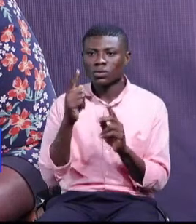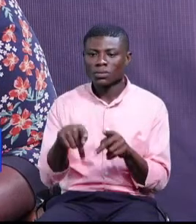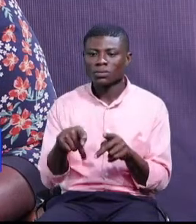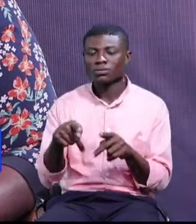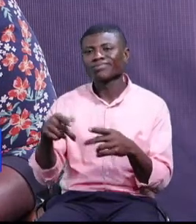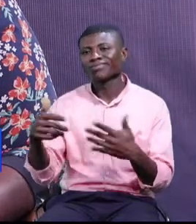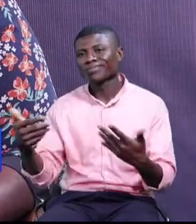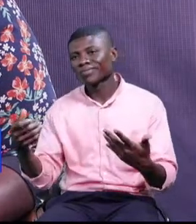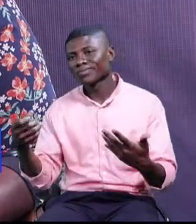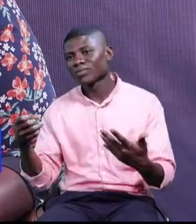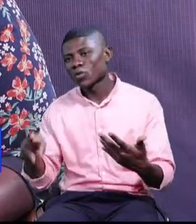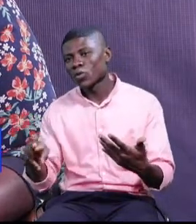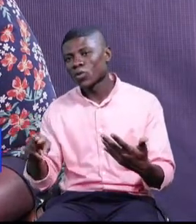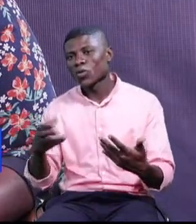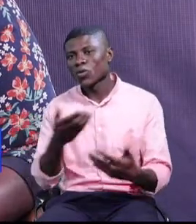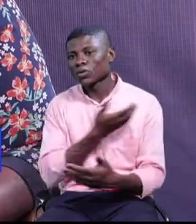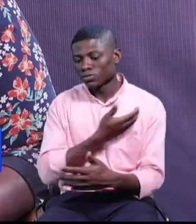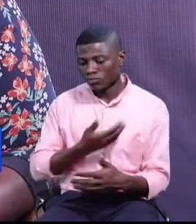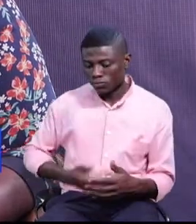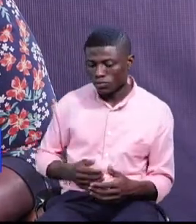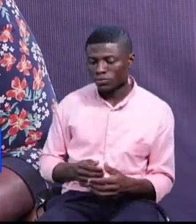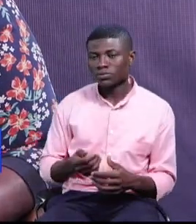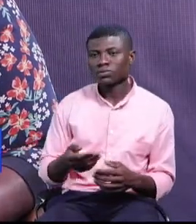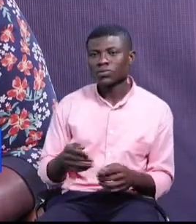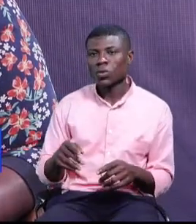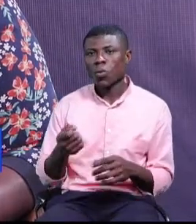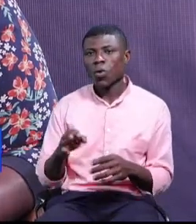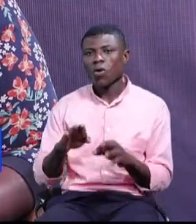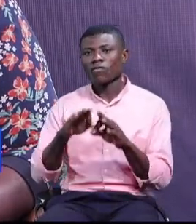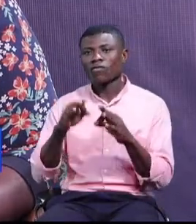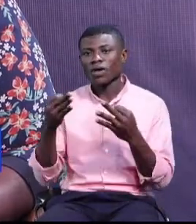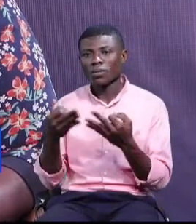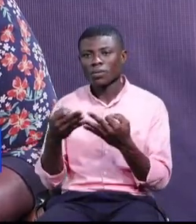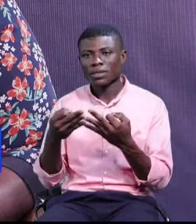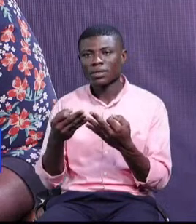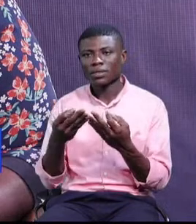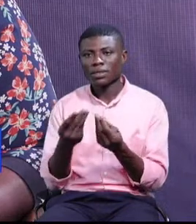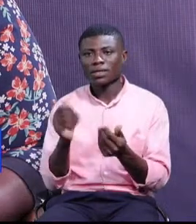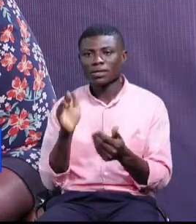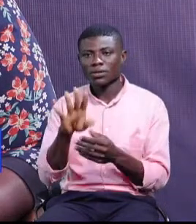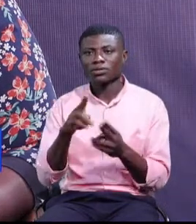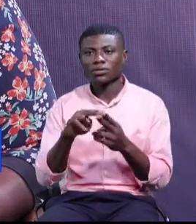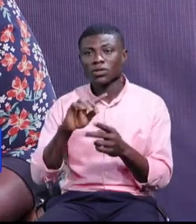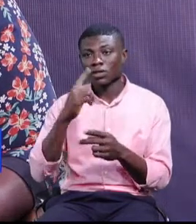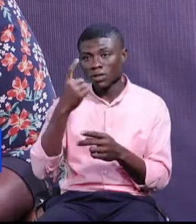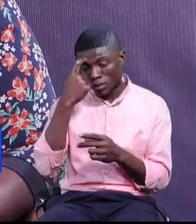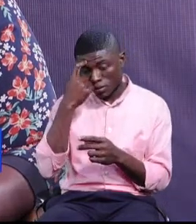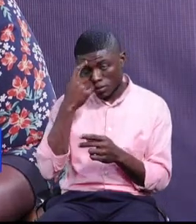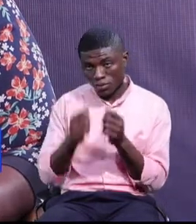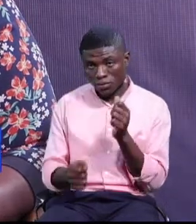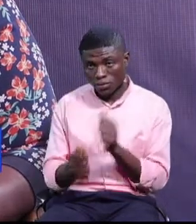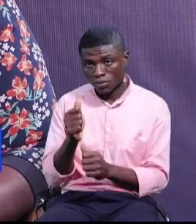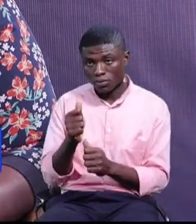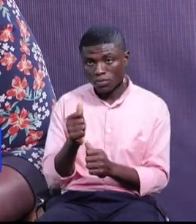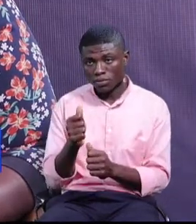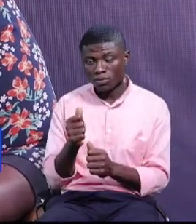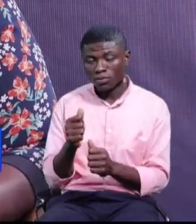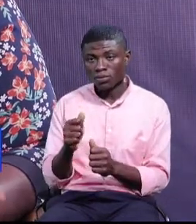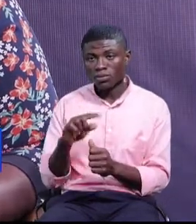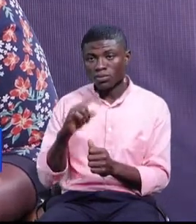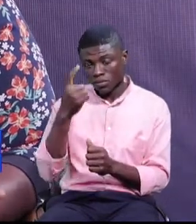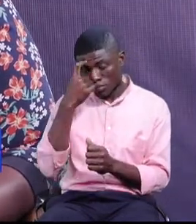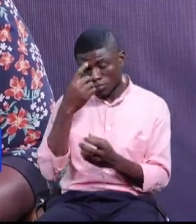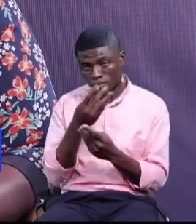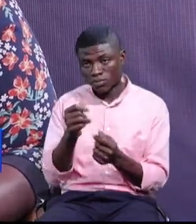stool or a family. So the government lands that are mostly registered are not many.